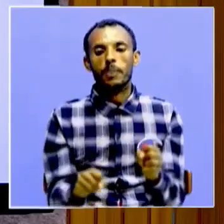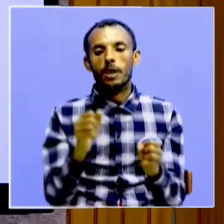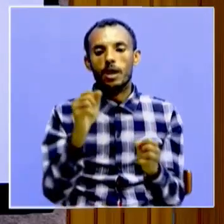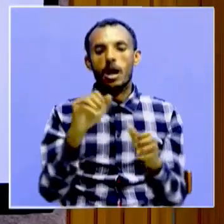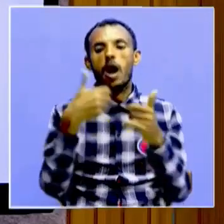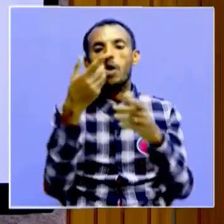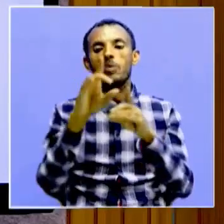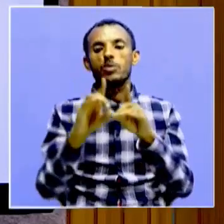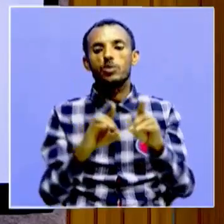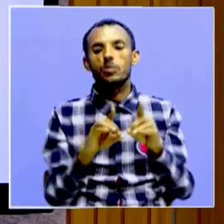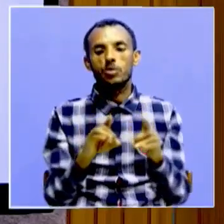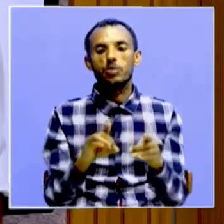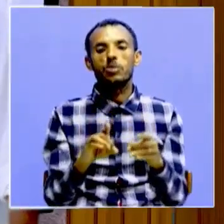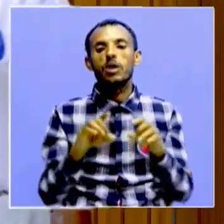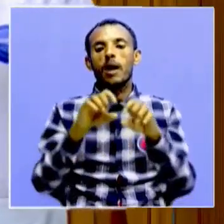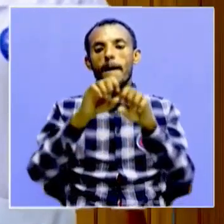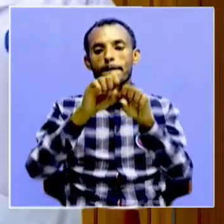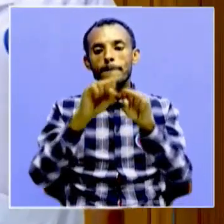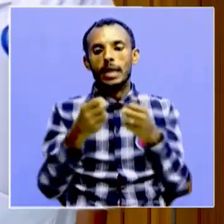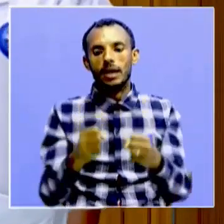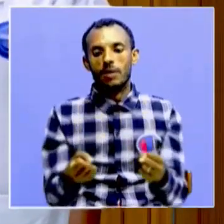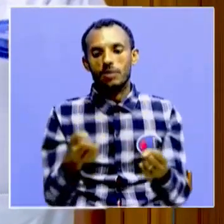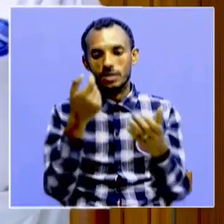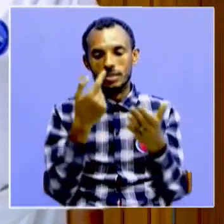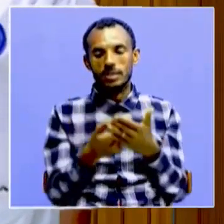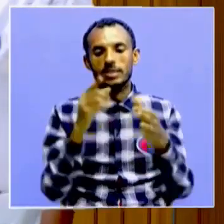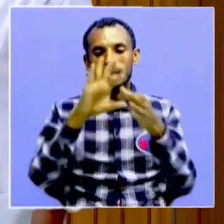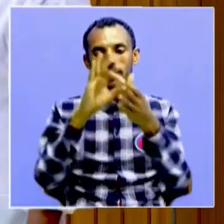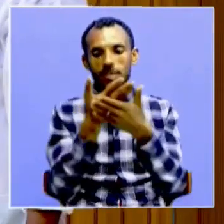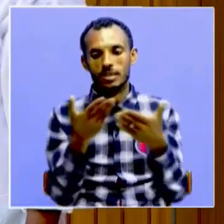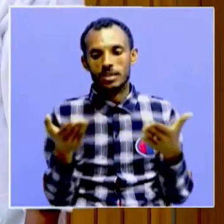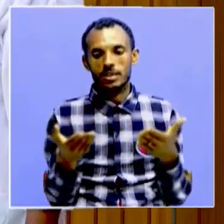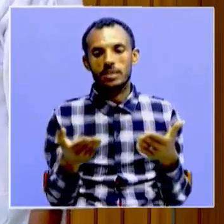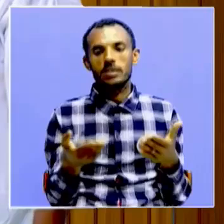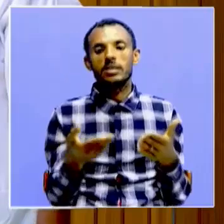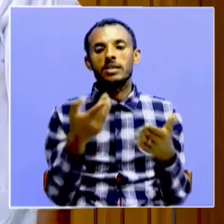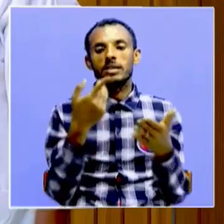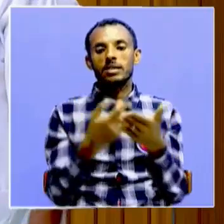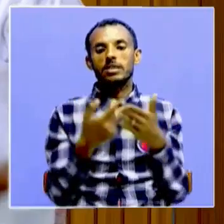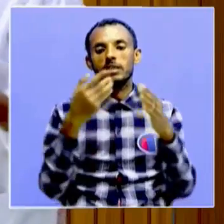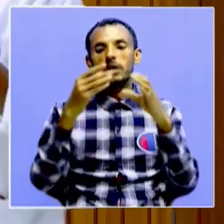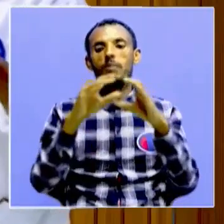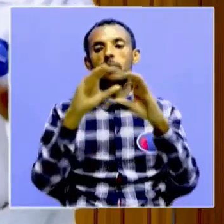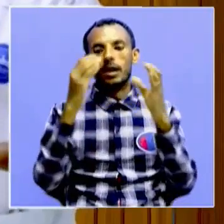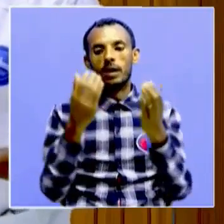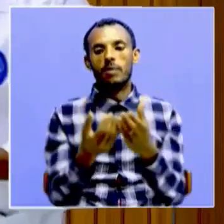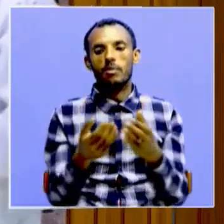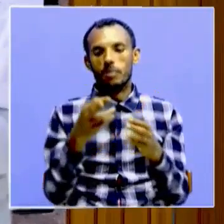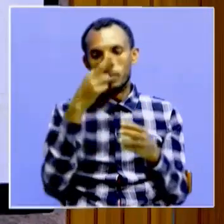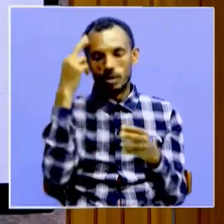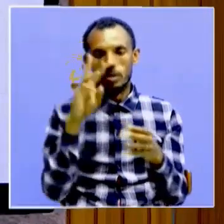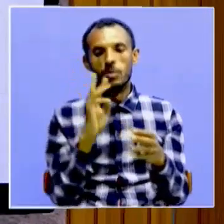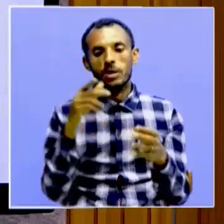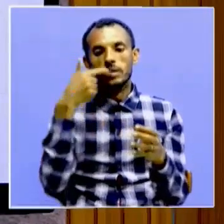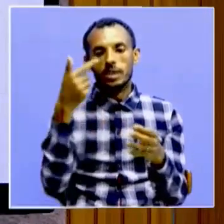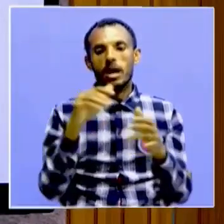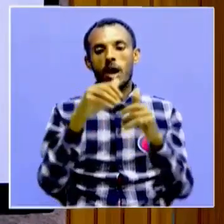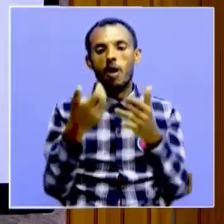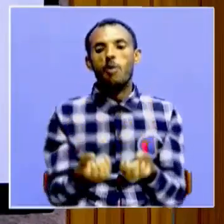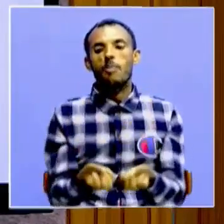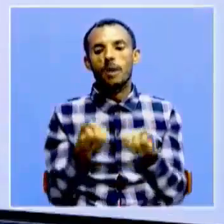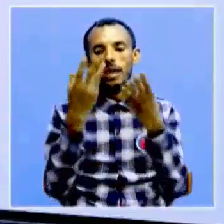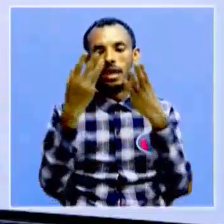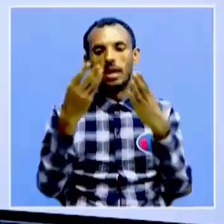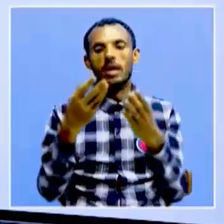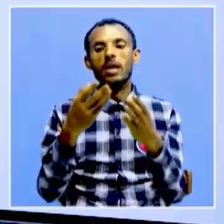how do you break down these sentences that you find in this paragraph? Because we said how many